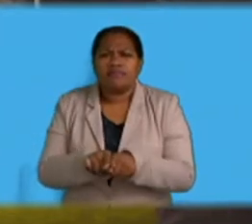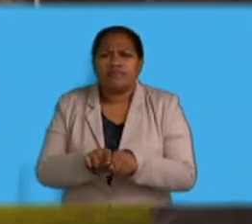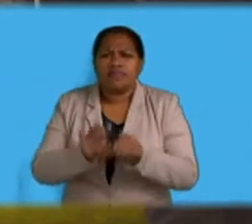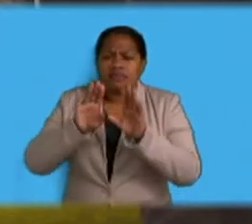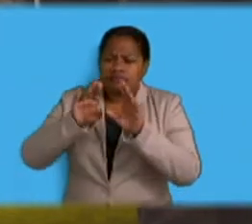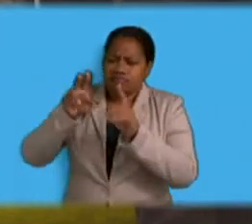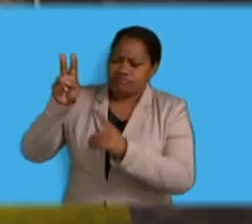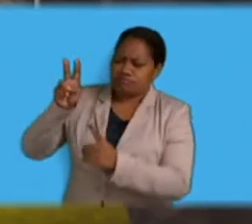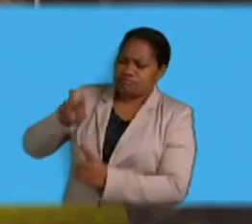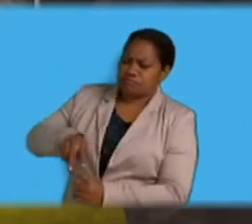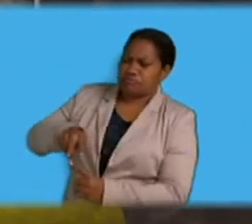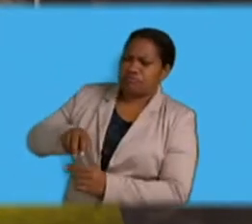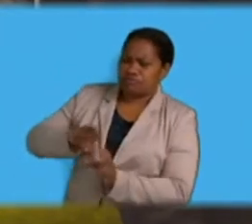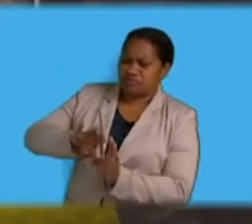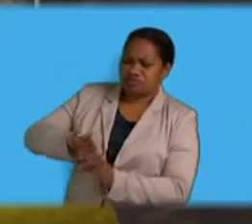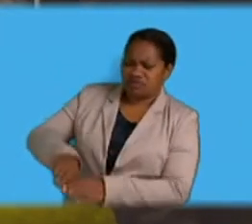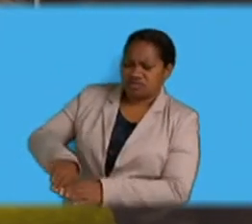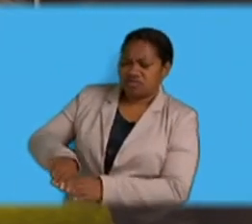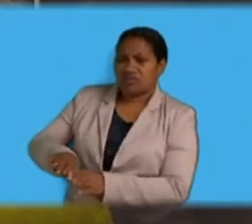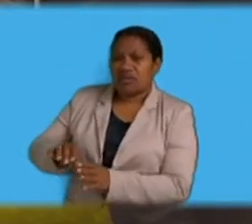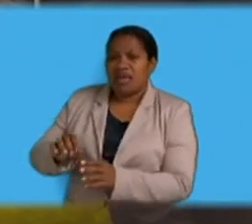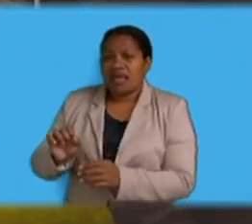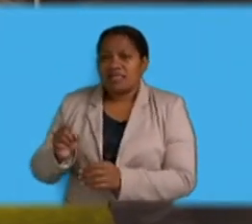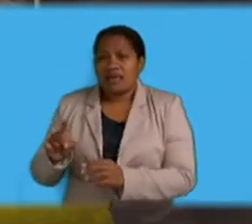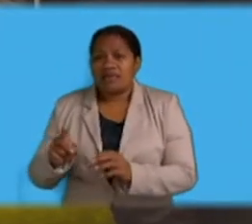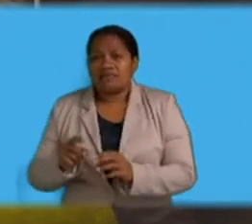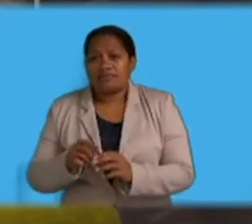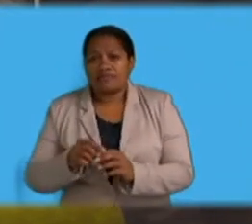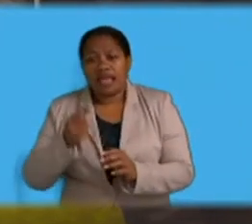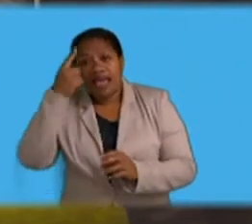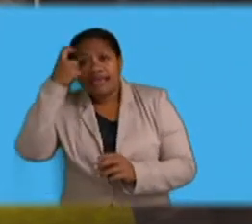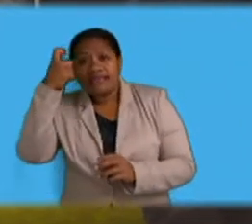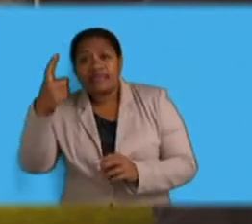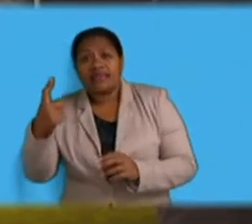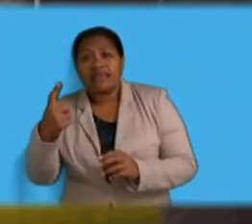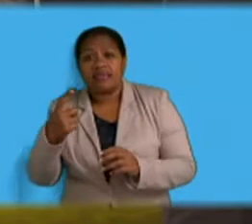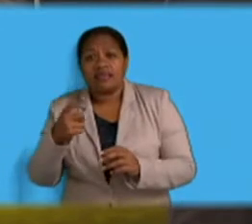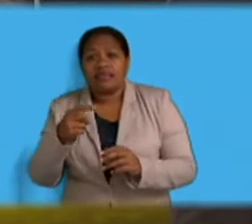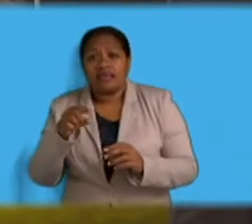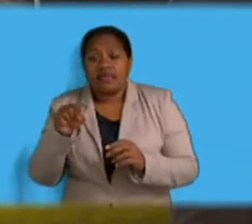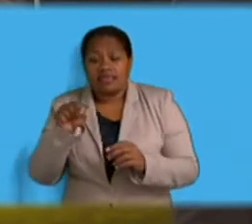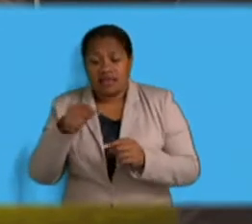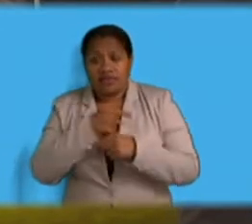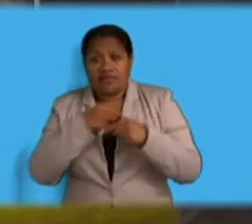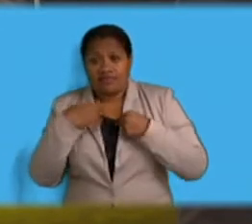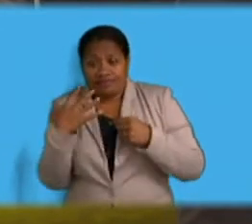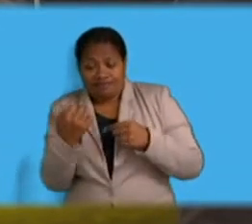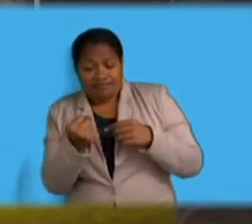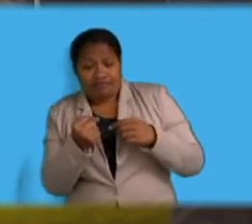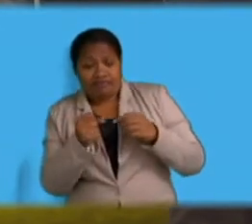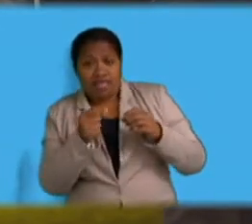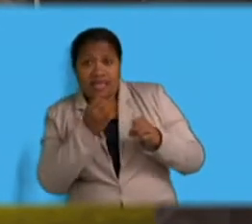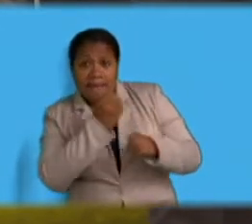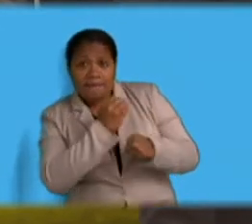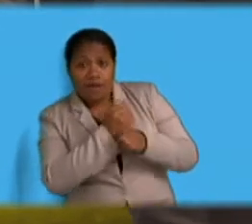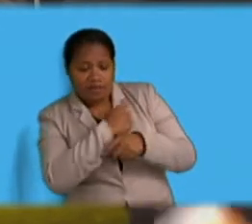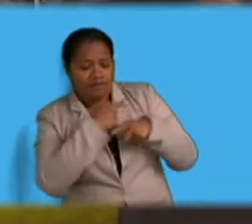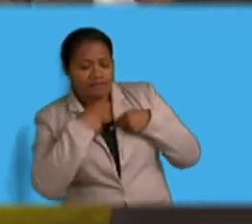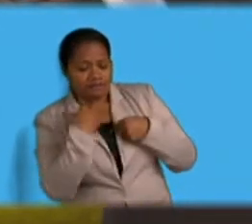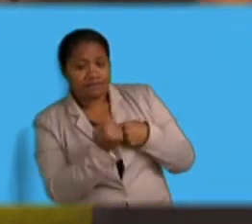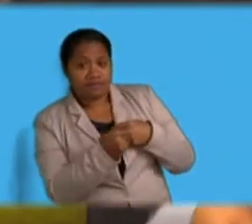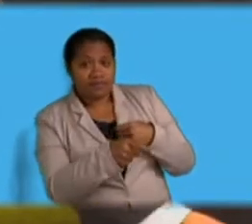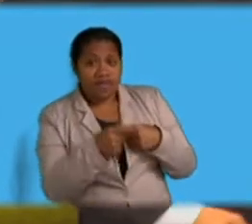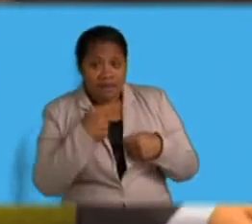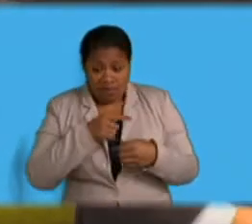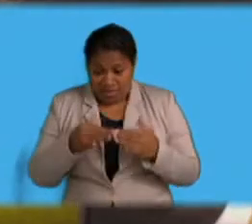obligations, nor does it in any way undermine the philosophy behind the contract of employment that we put in place. Because we have found on the flip